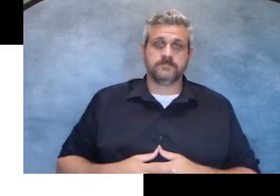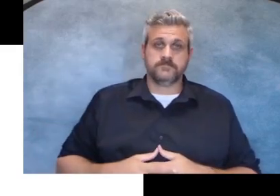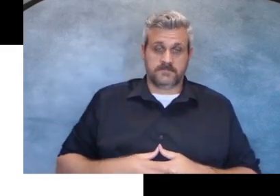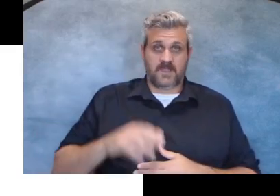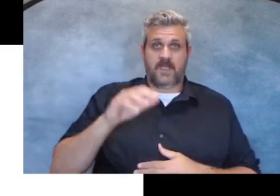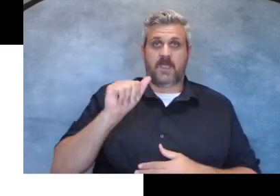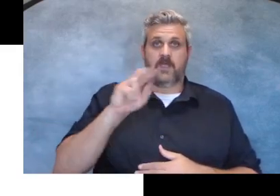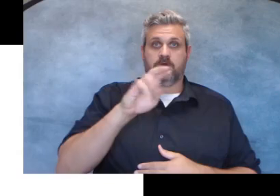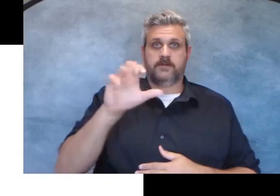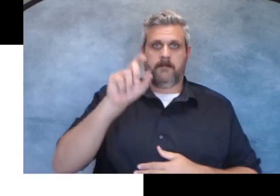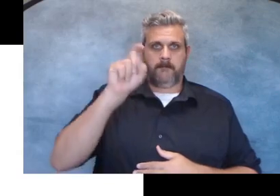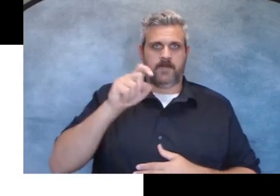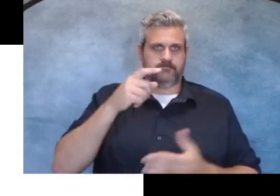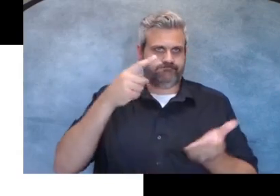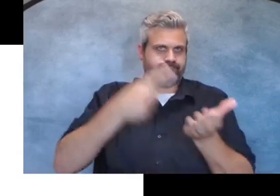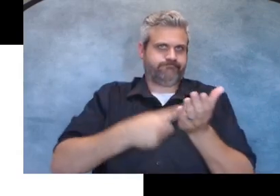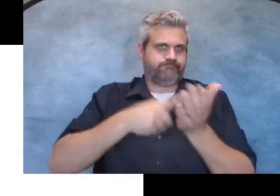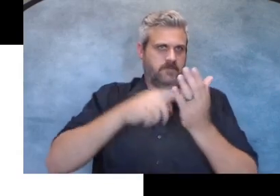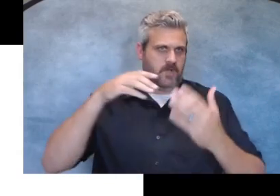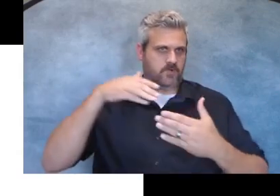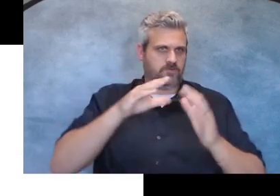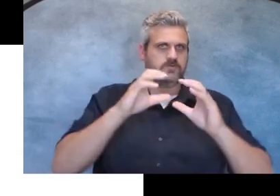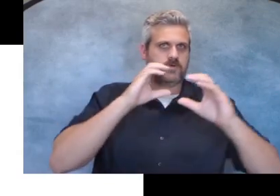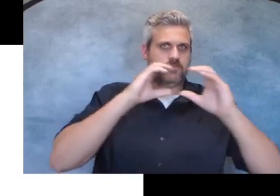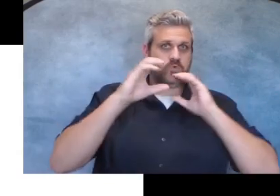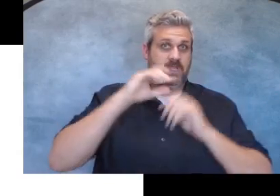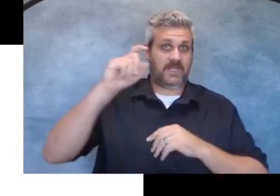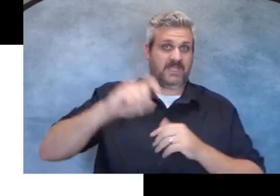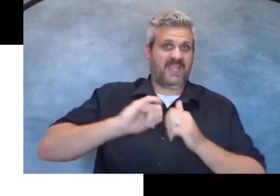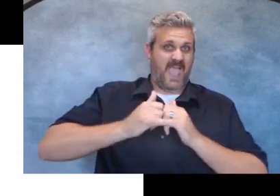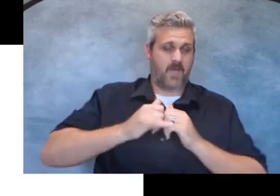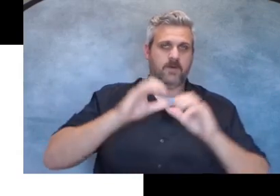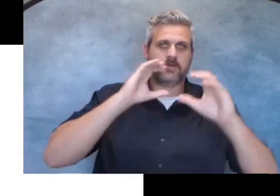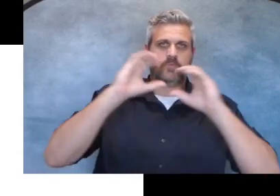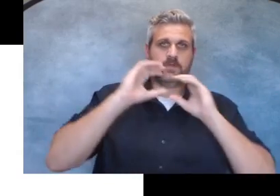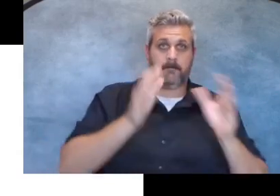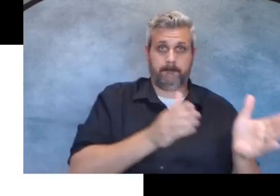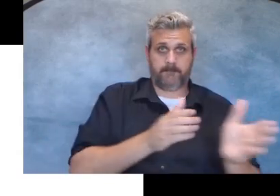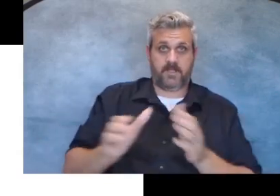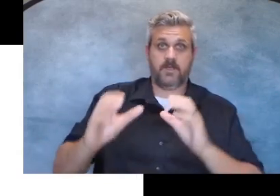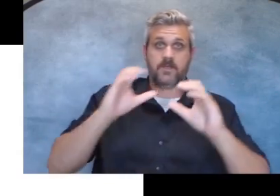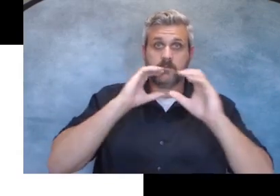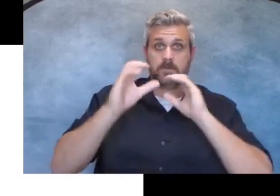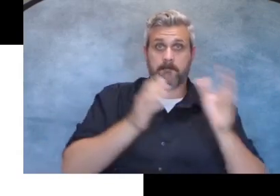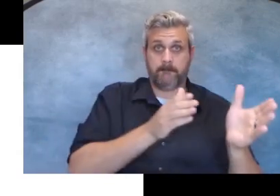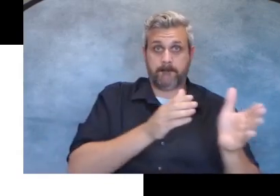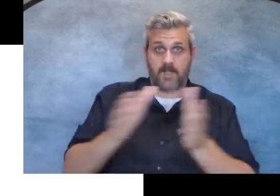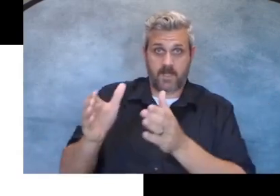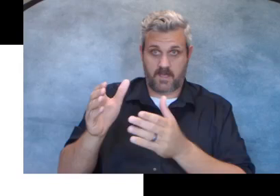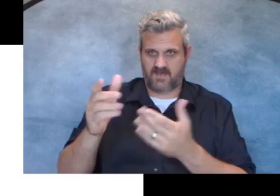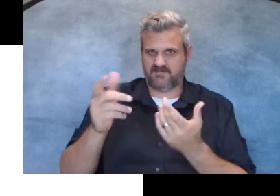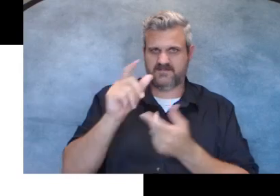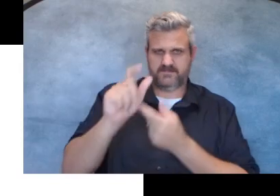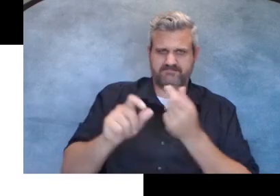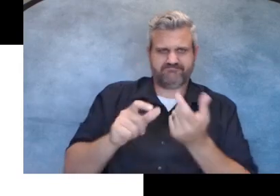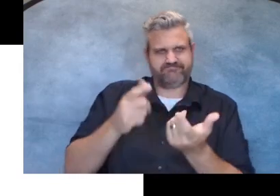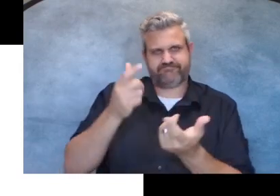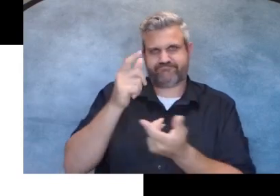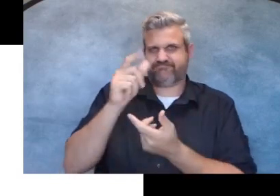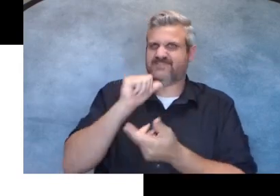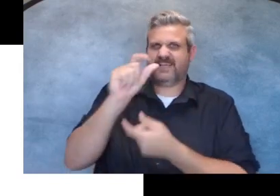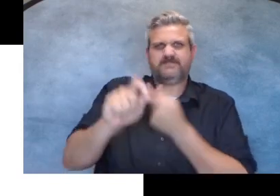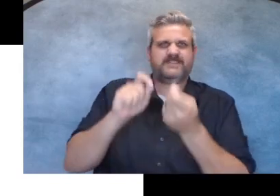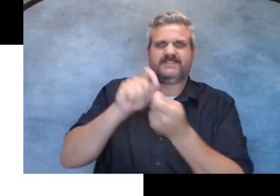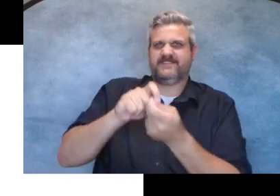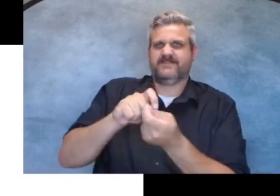The ARC must address communication needs through a communication plan. A communication plan is not a specific type of document. It